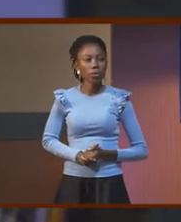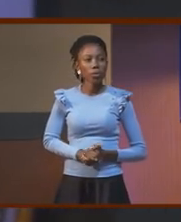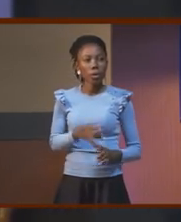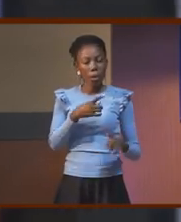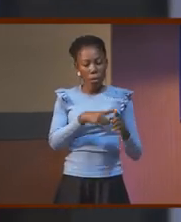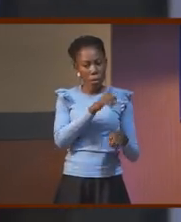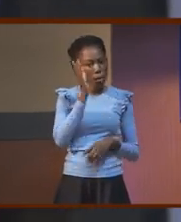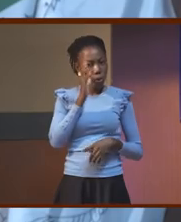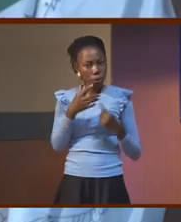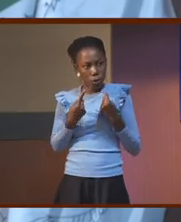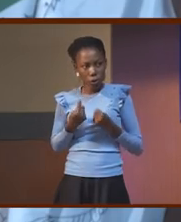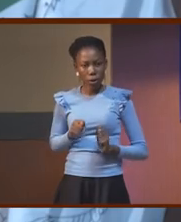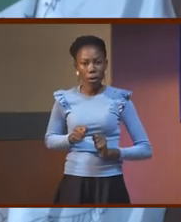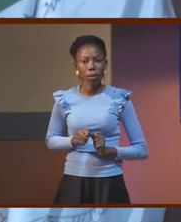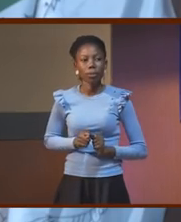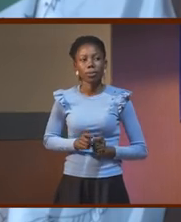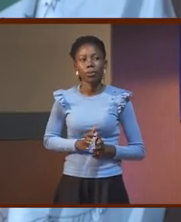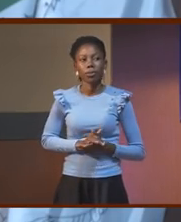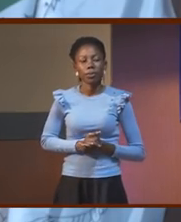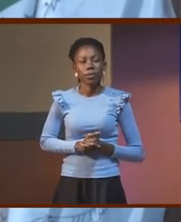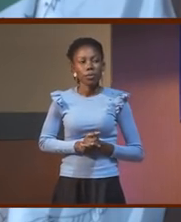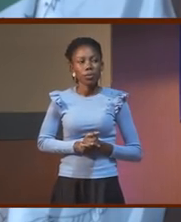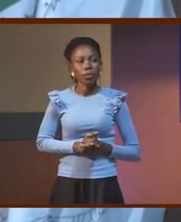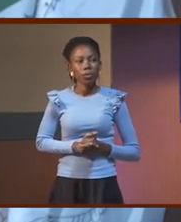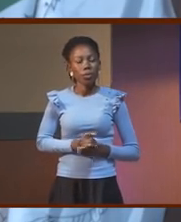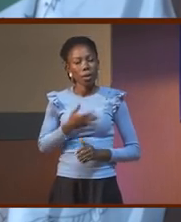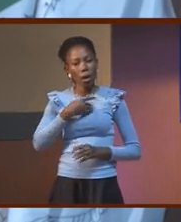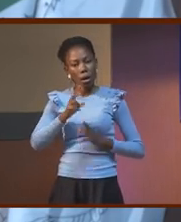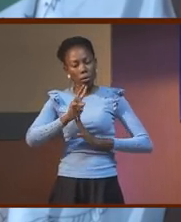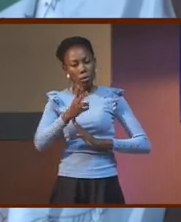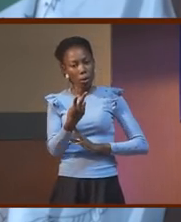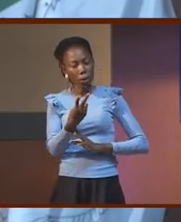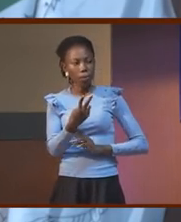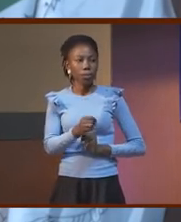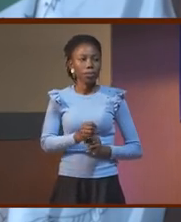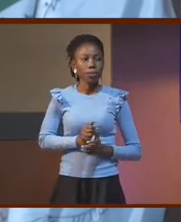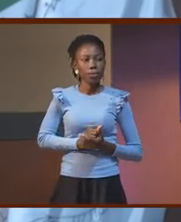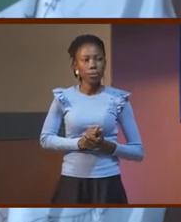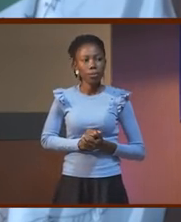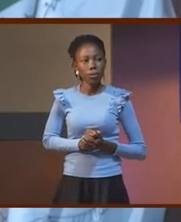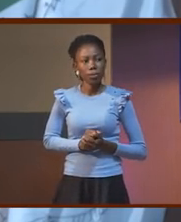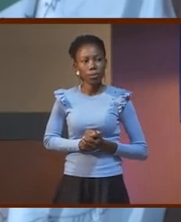But we keep trying on that. On the other aspect,